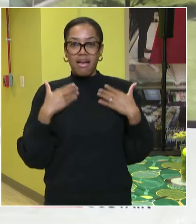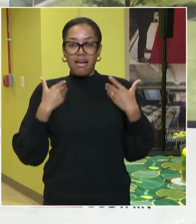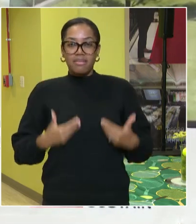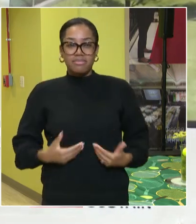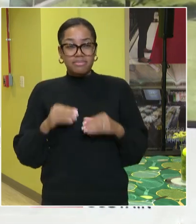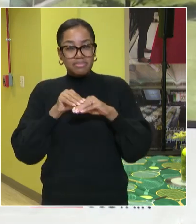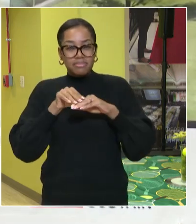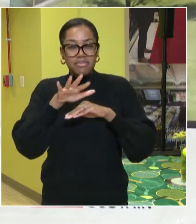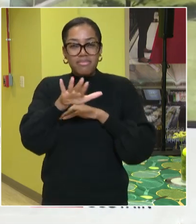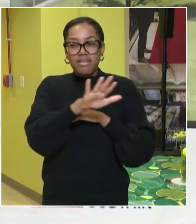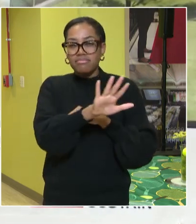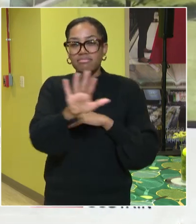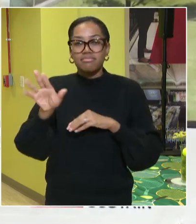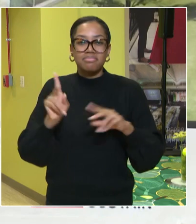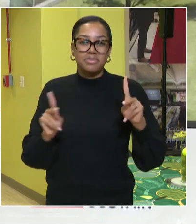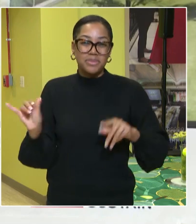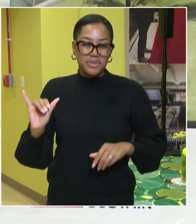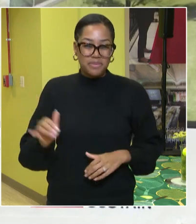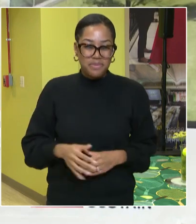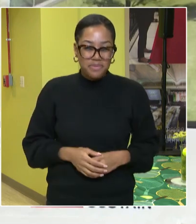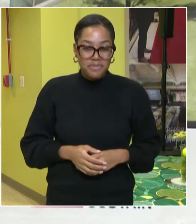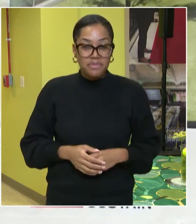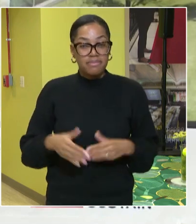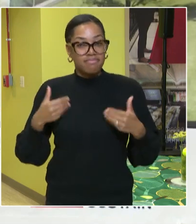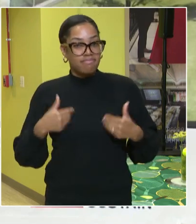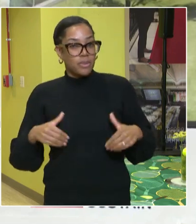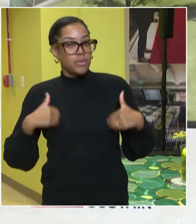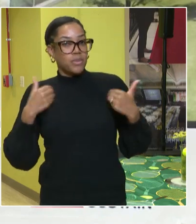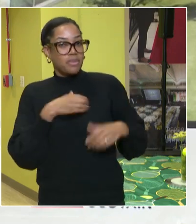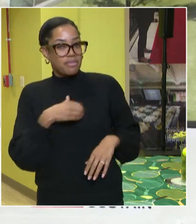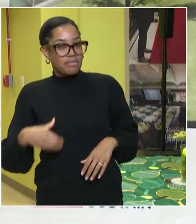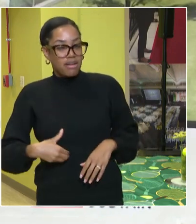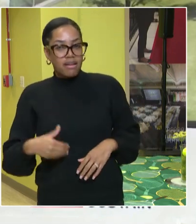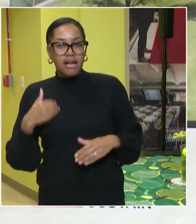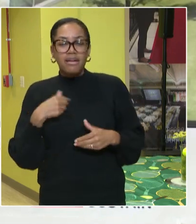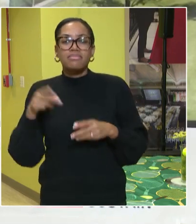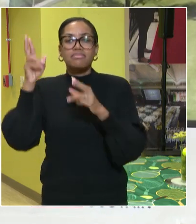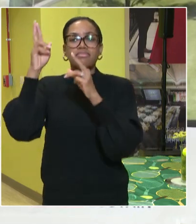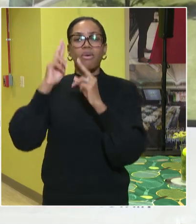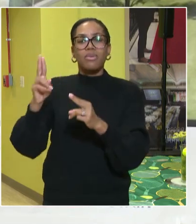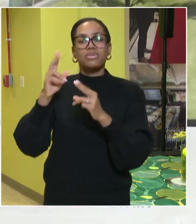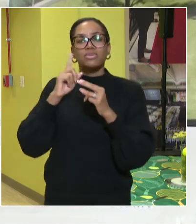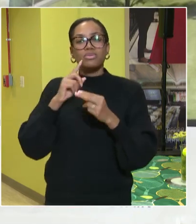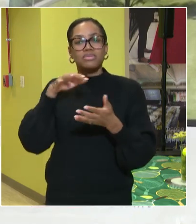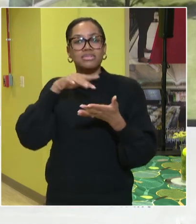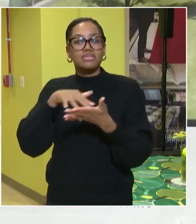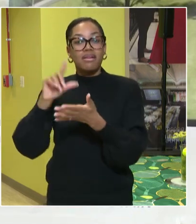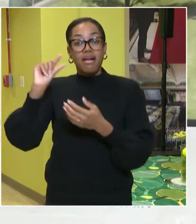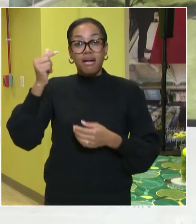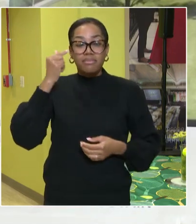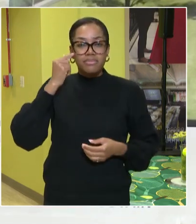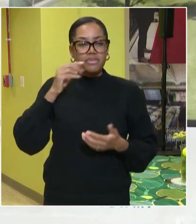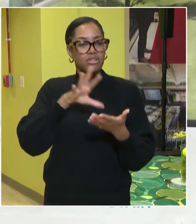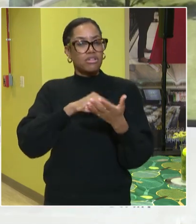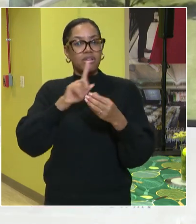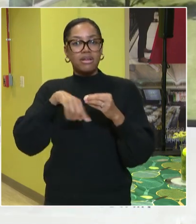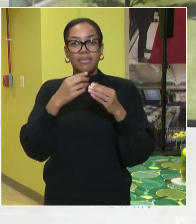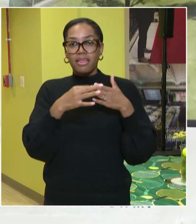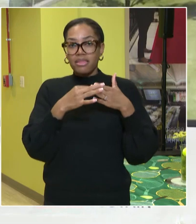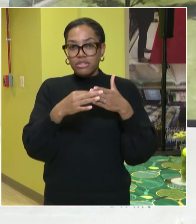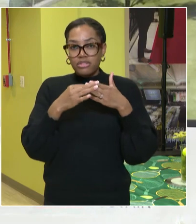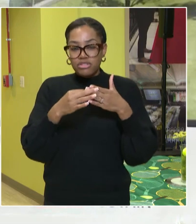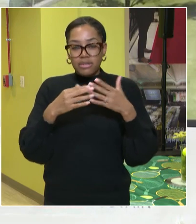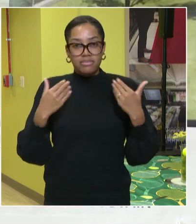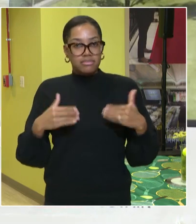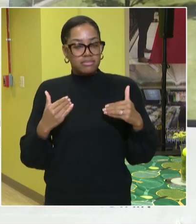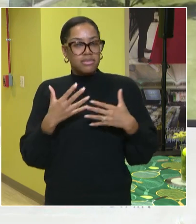so many others. As a youth mayor, I've had the privilege of studying government and learning about leadership. And I can